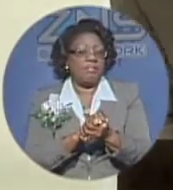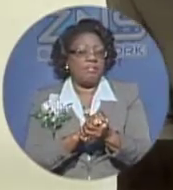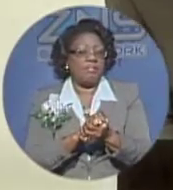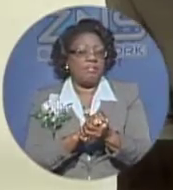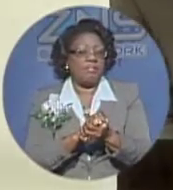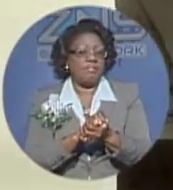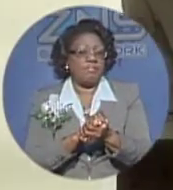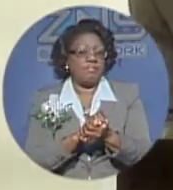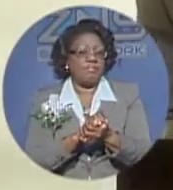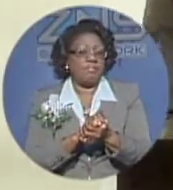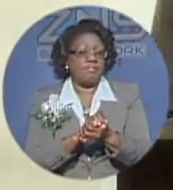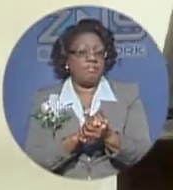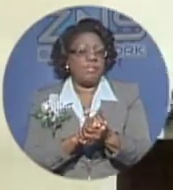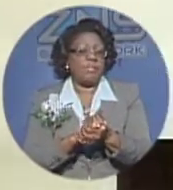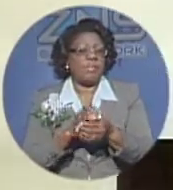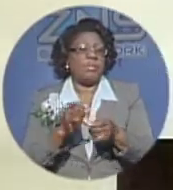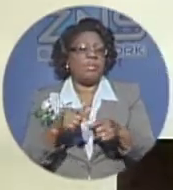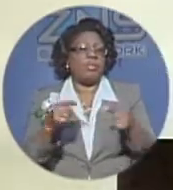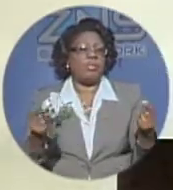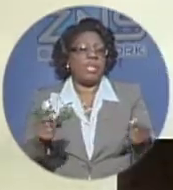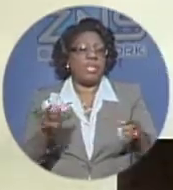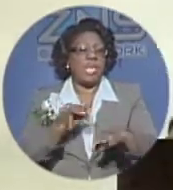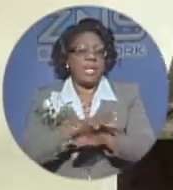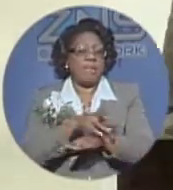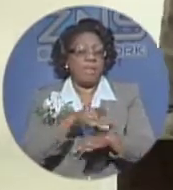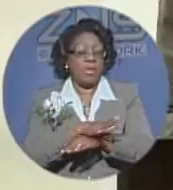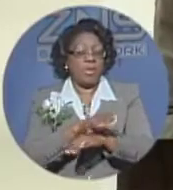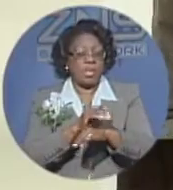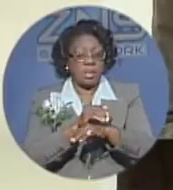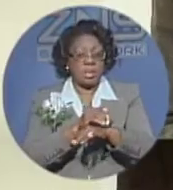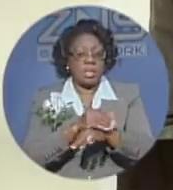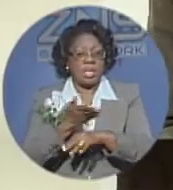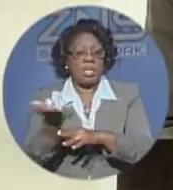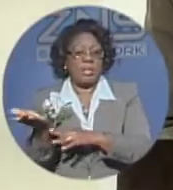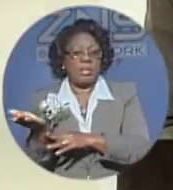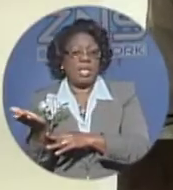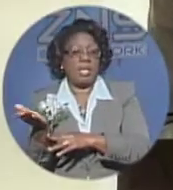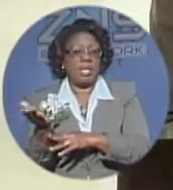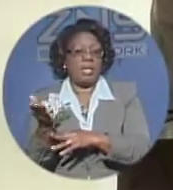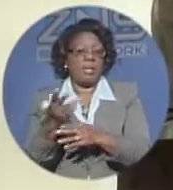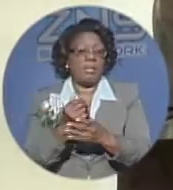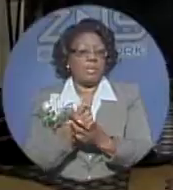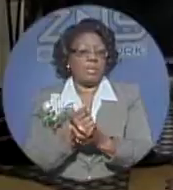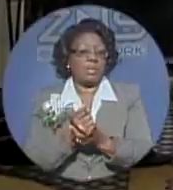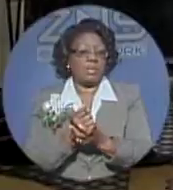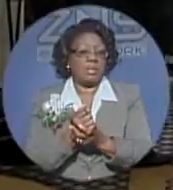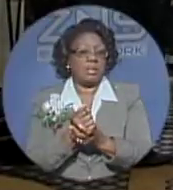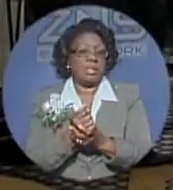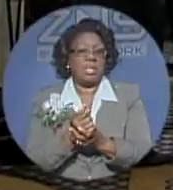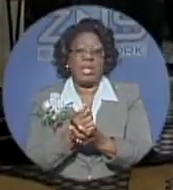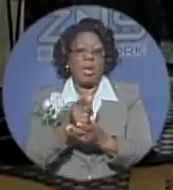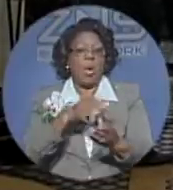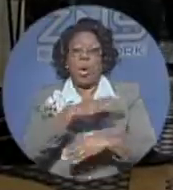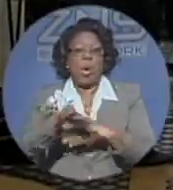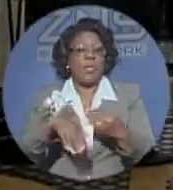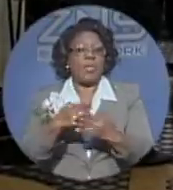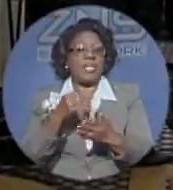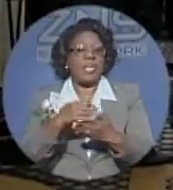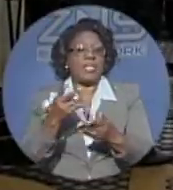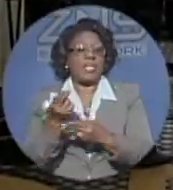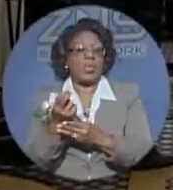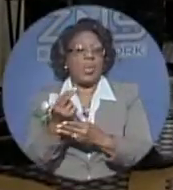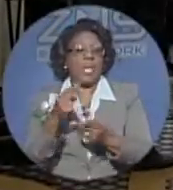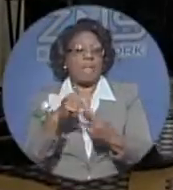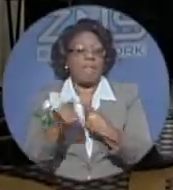patient will greatly influence their recovery. Now, over the next 12 months, the